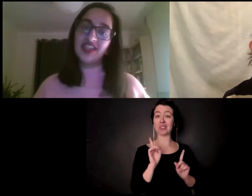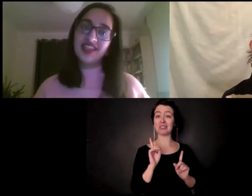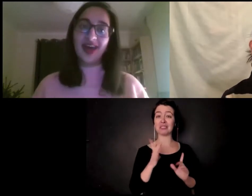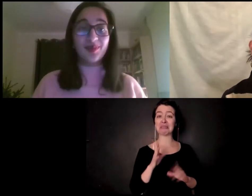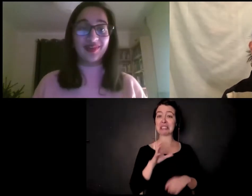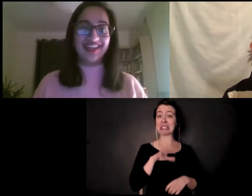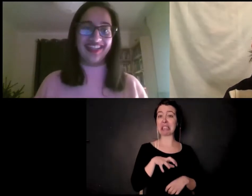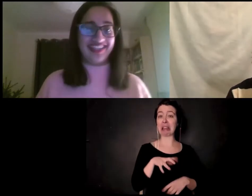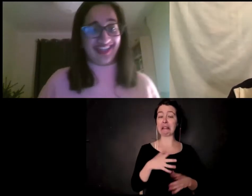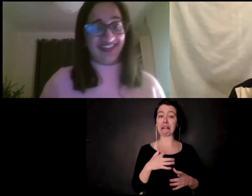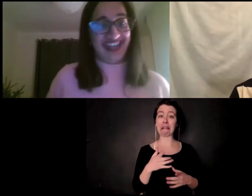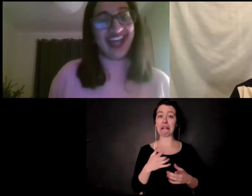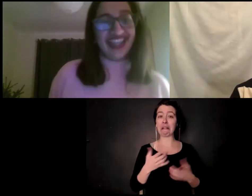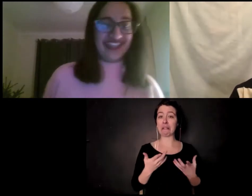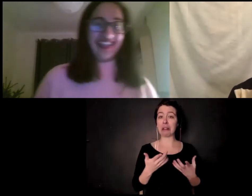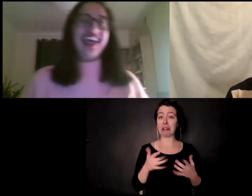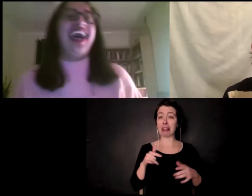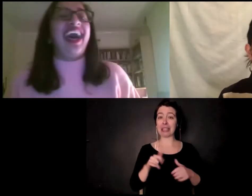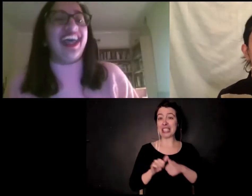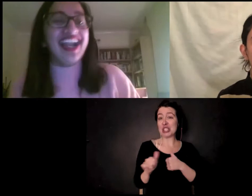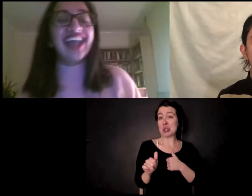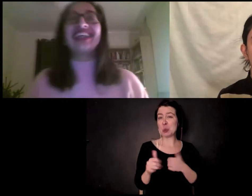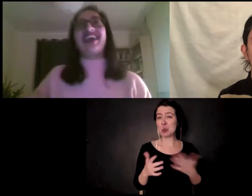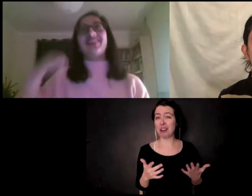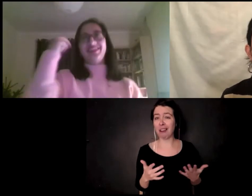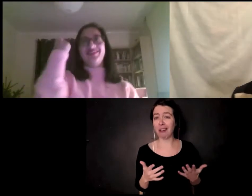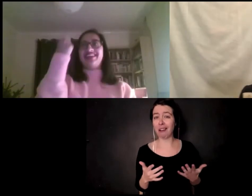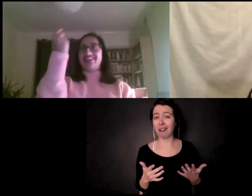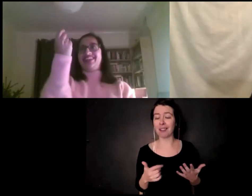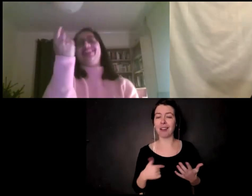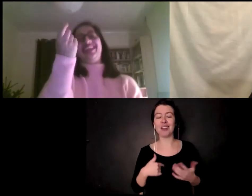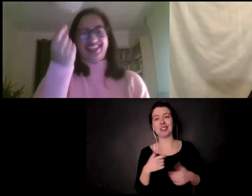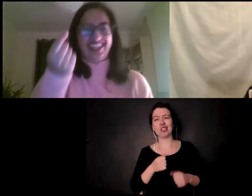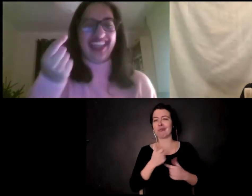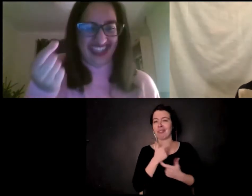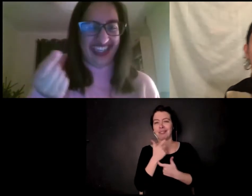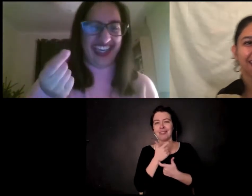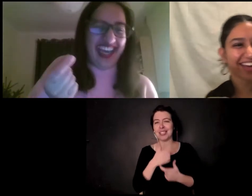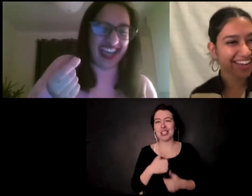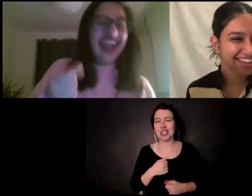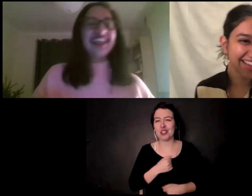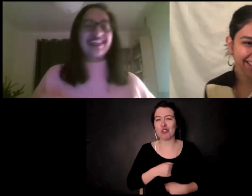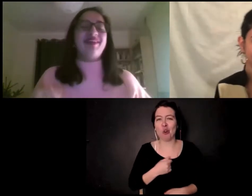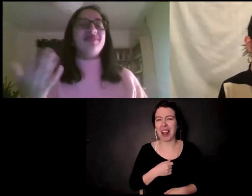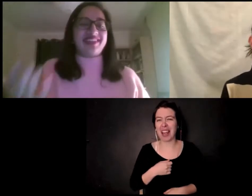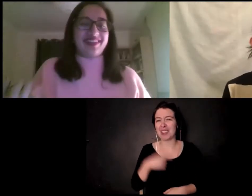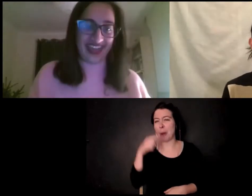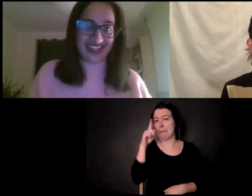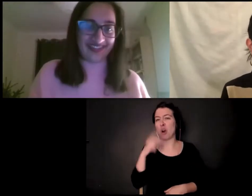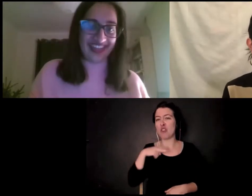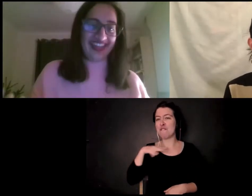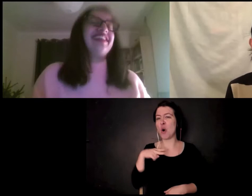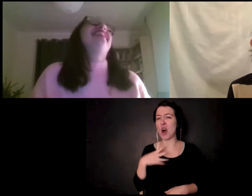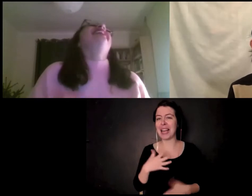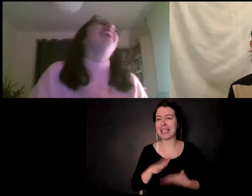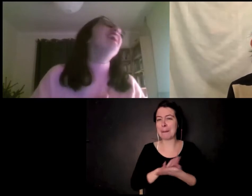changed? Uprising, sorry. I love your voice of the institution. That's my personification